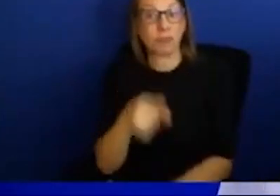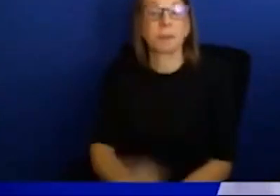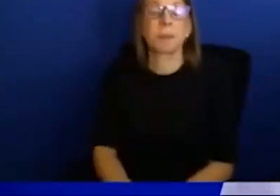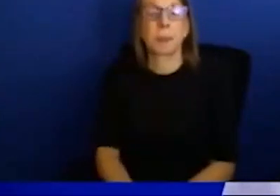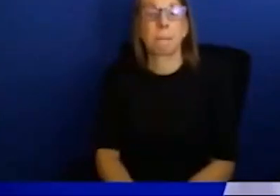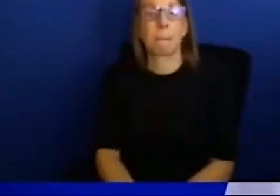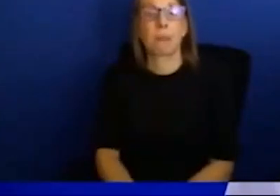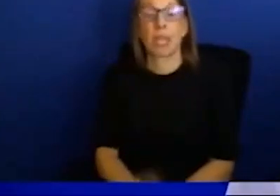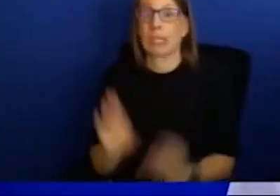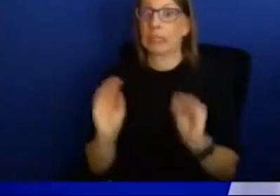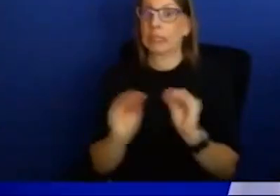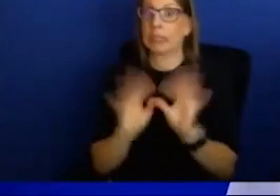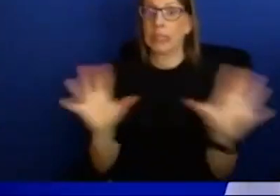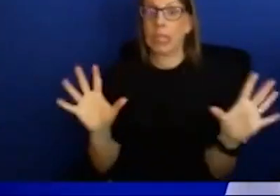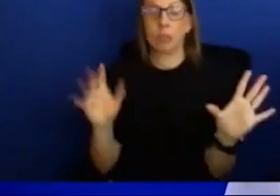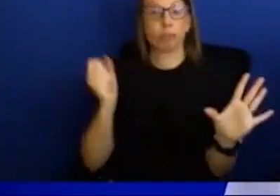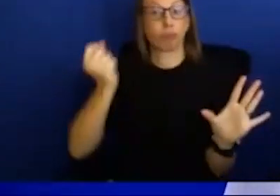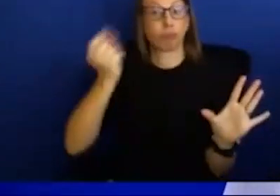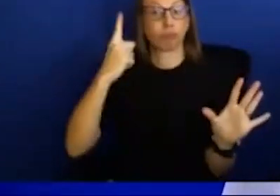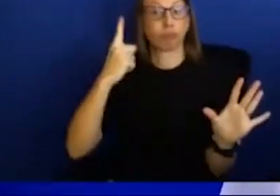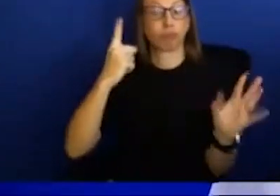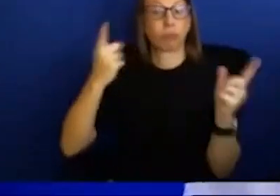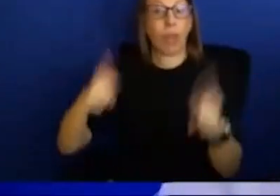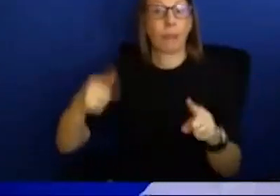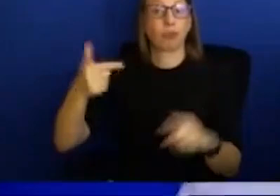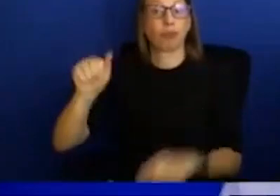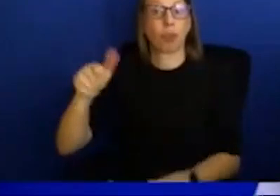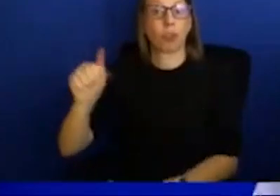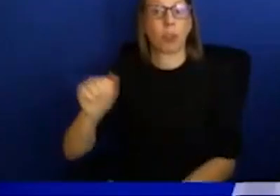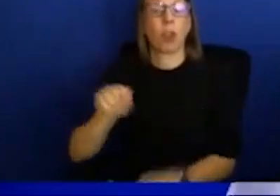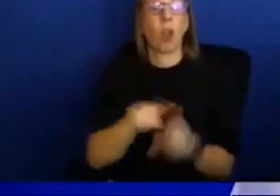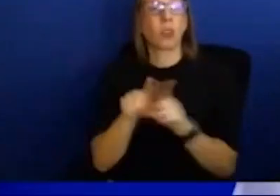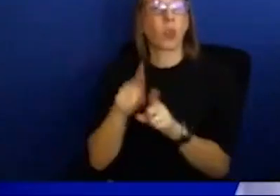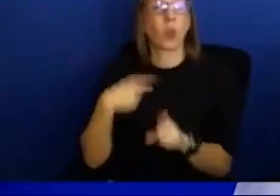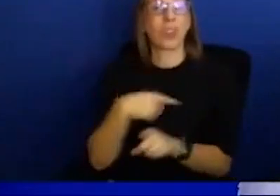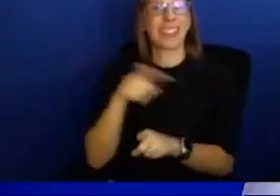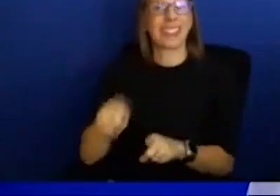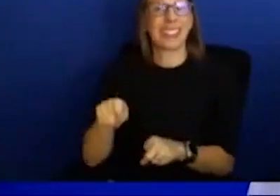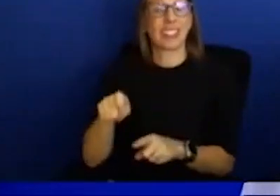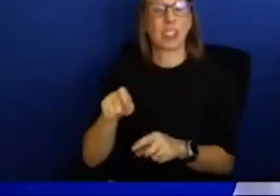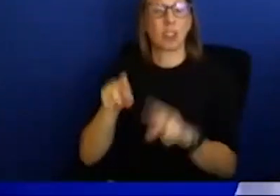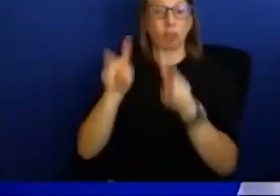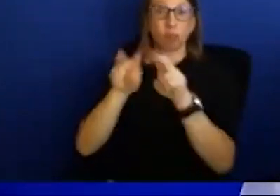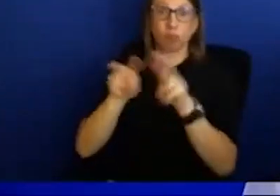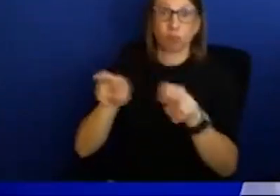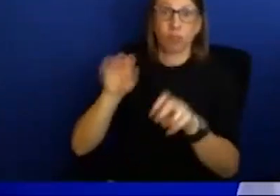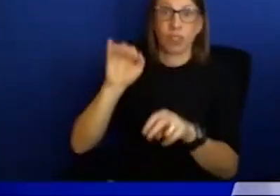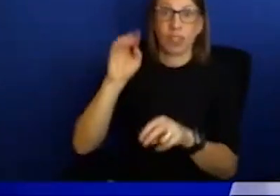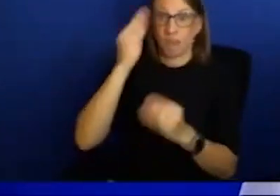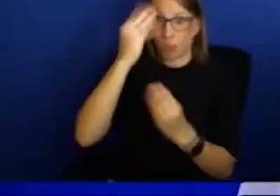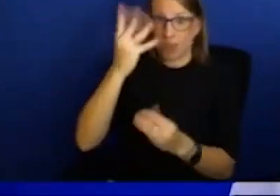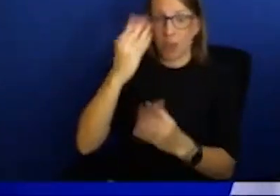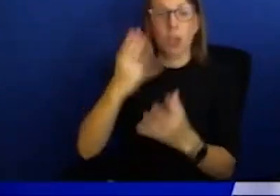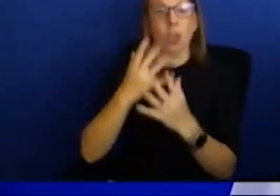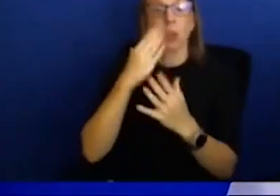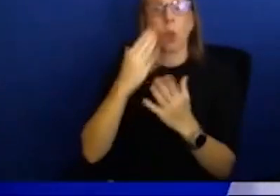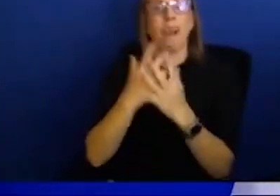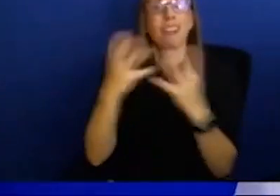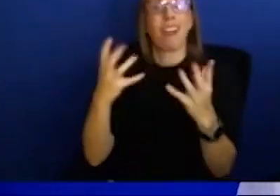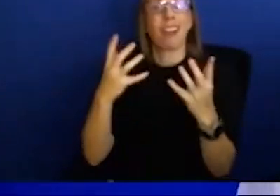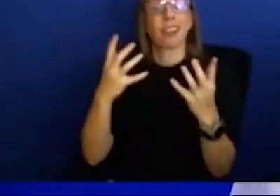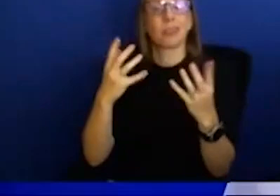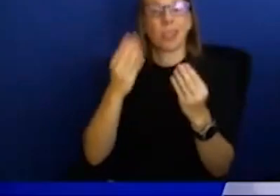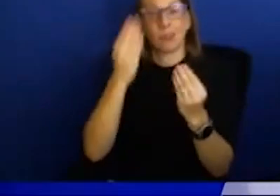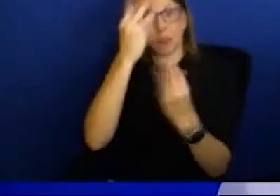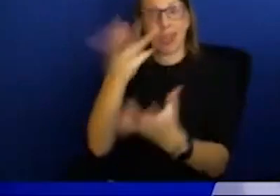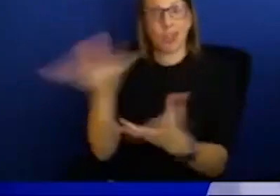clear. And we need to continue to look for the information. We know a lot of stuff has come out now about Pfizer and